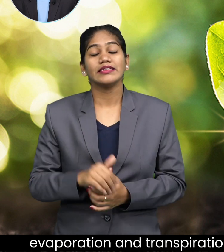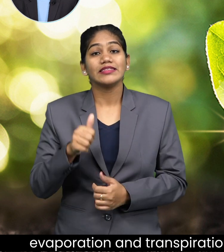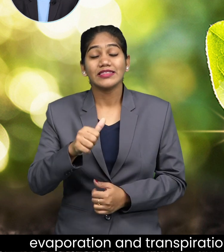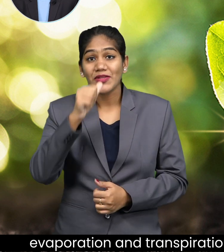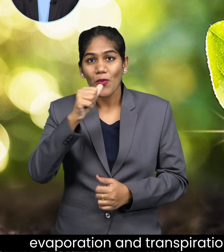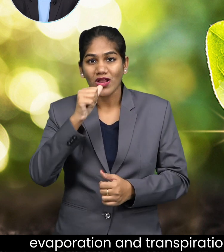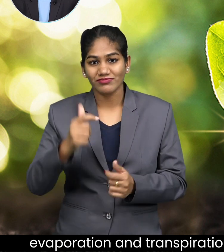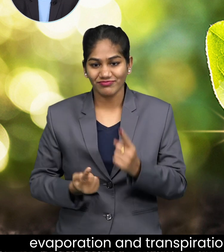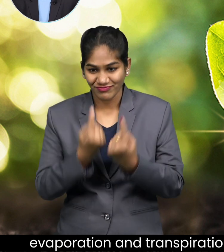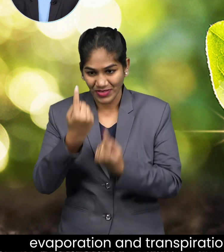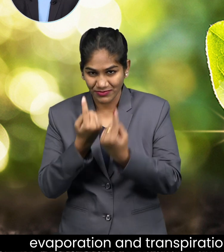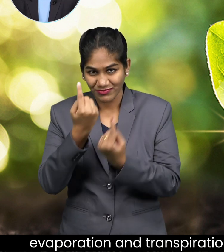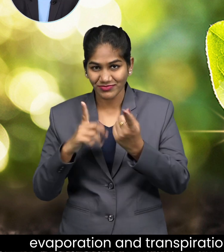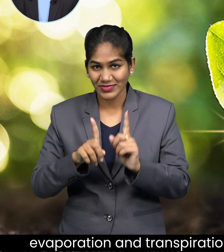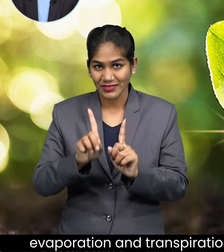transpiration,